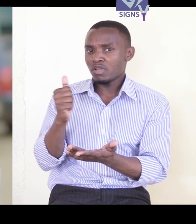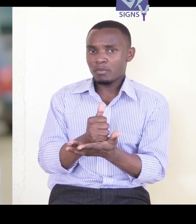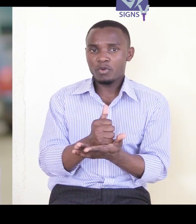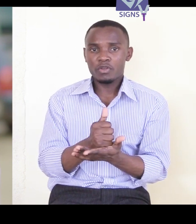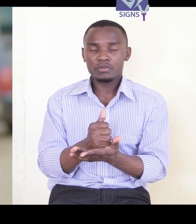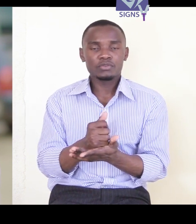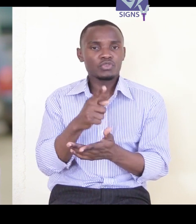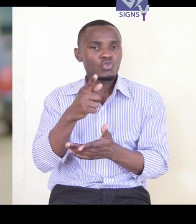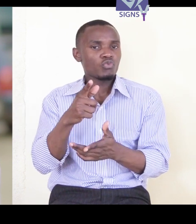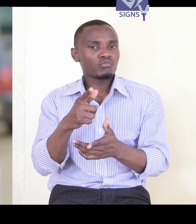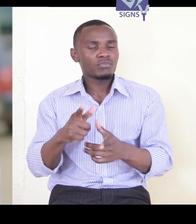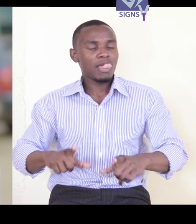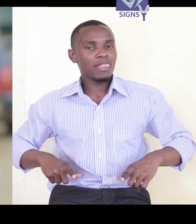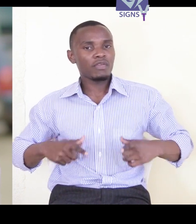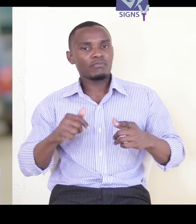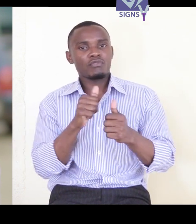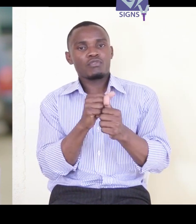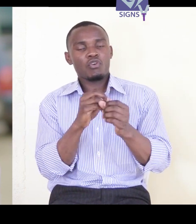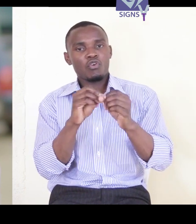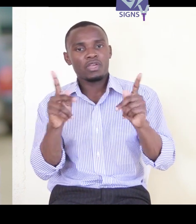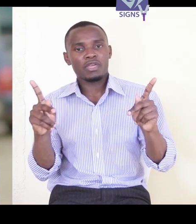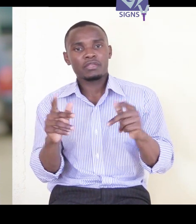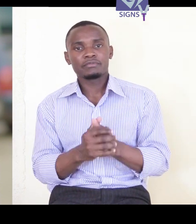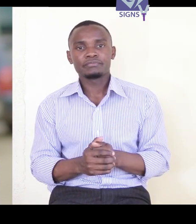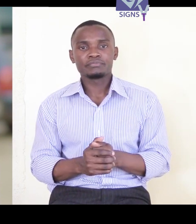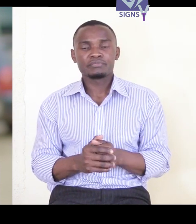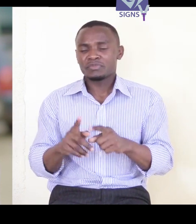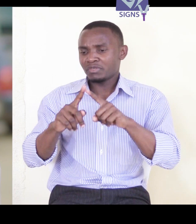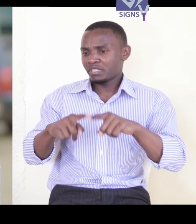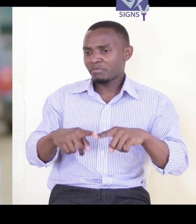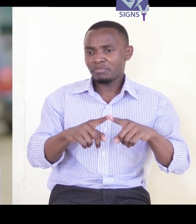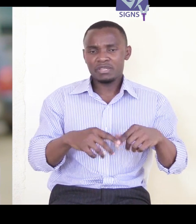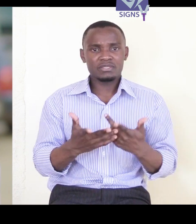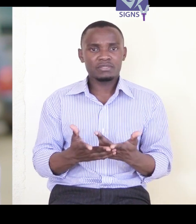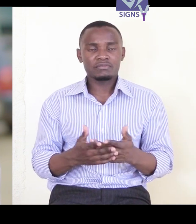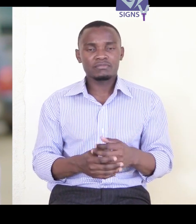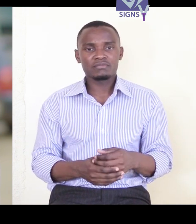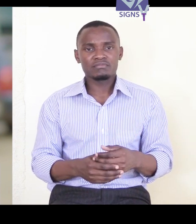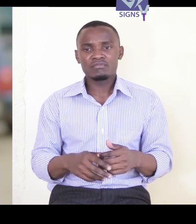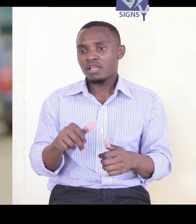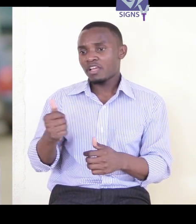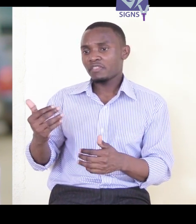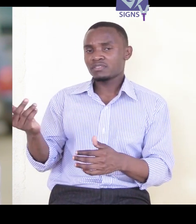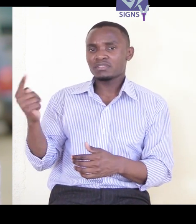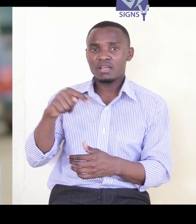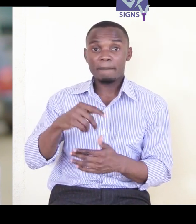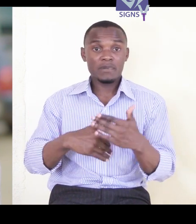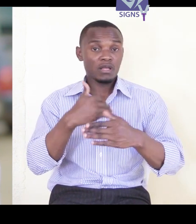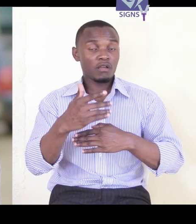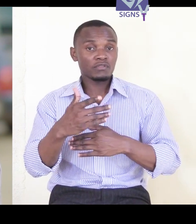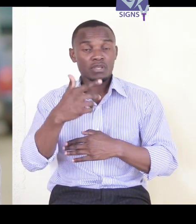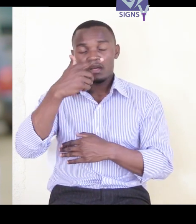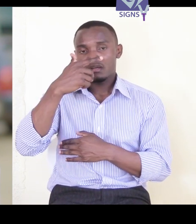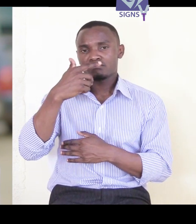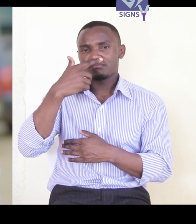life. Therefore, it depends on the area, the course you are doing. There are those who come here after losing sight, and